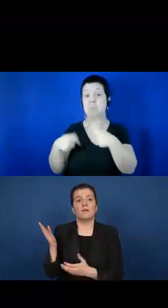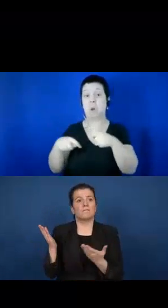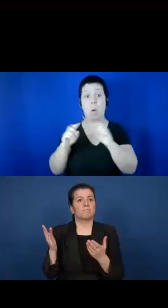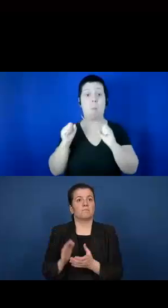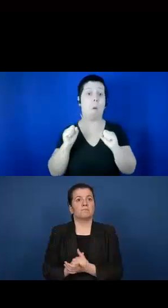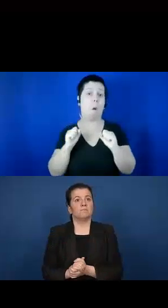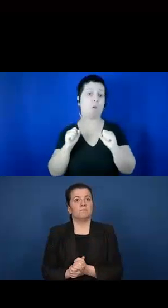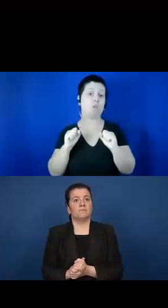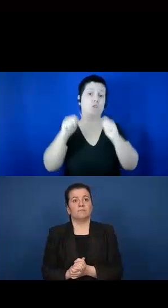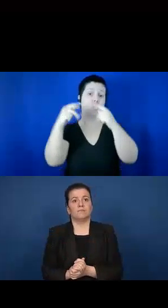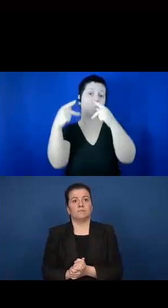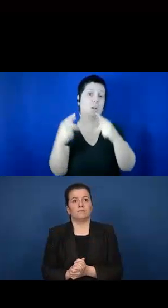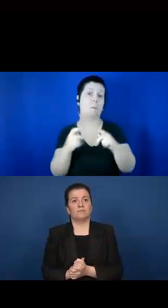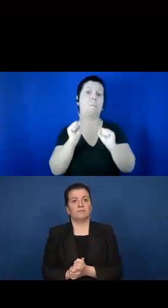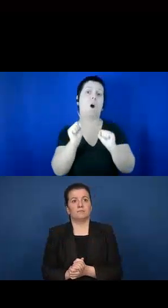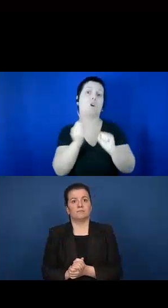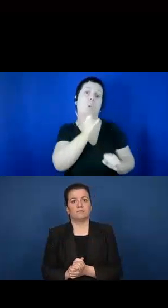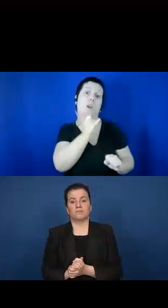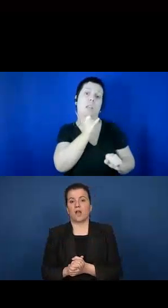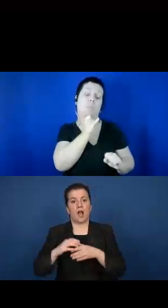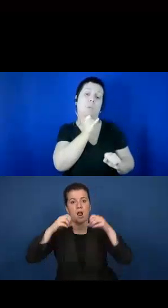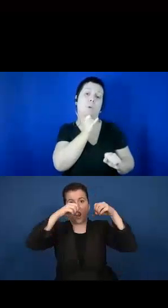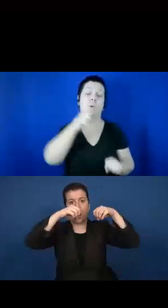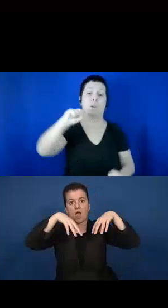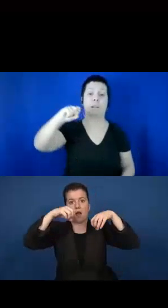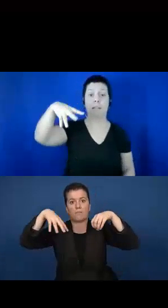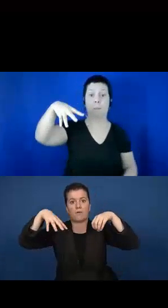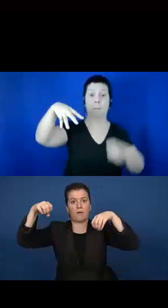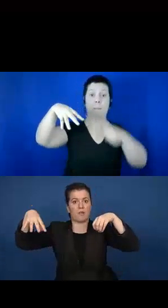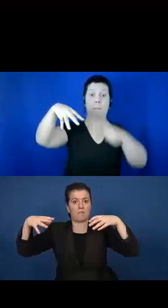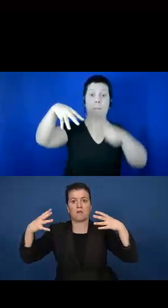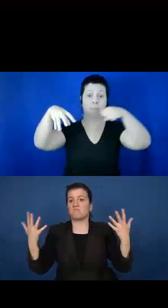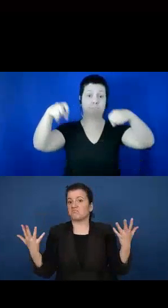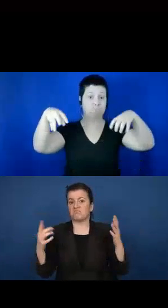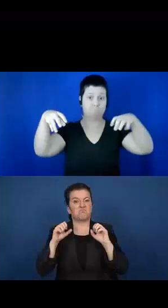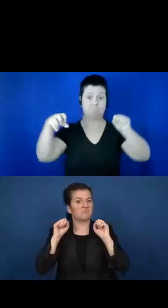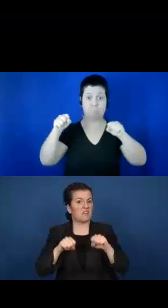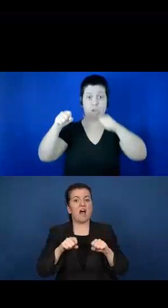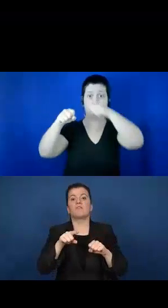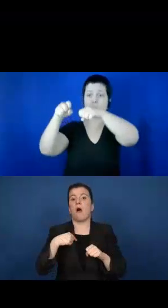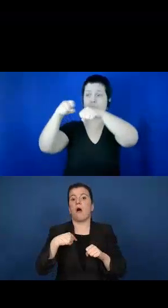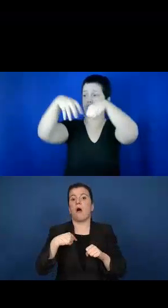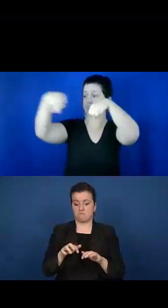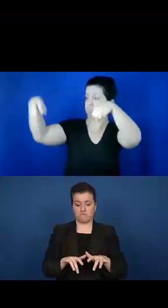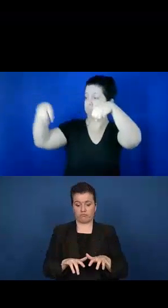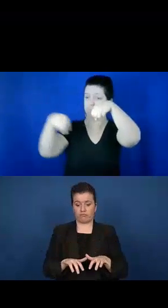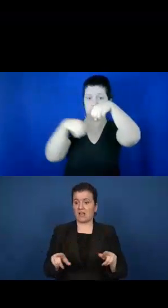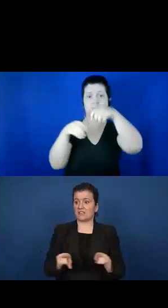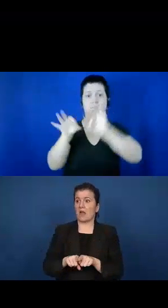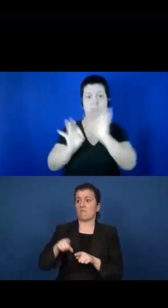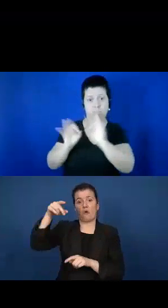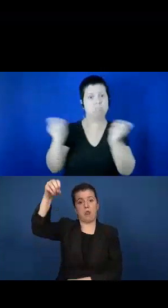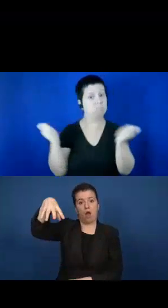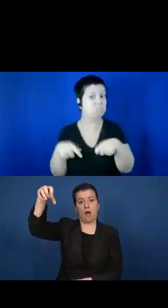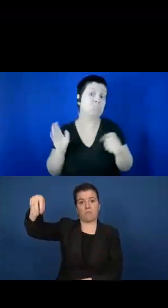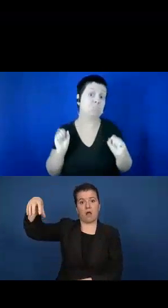of lamps to turn on and off in a predefined order. So I think